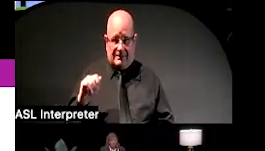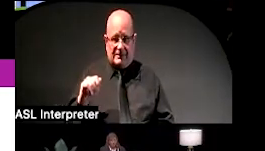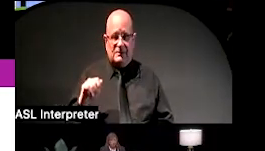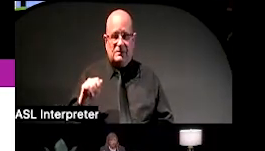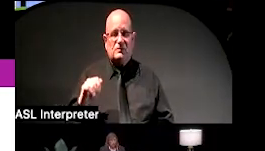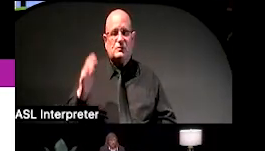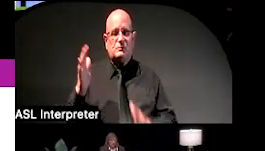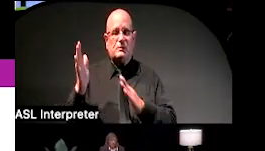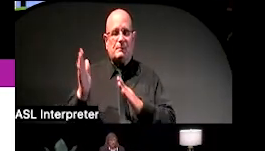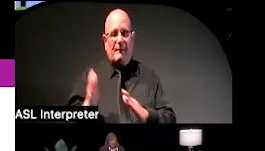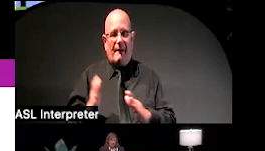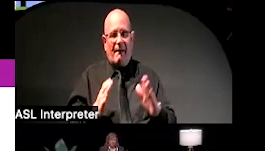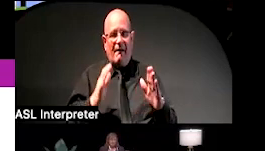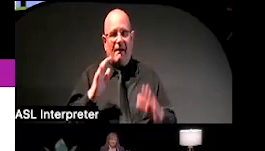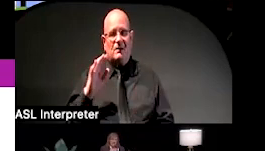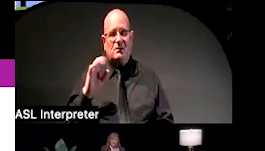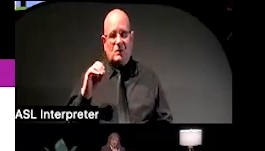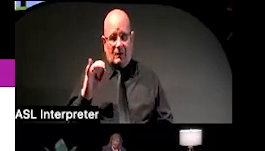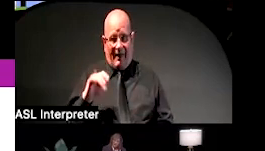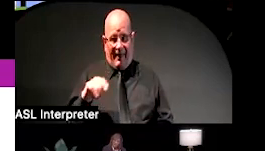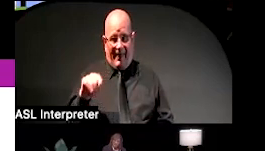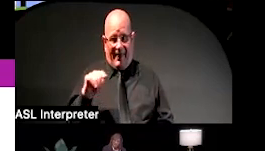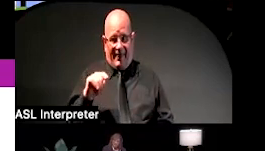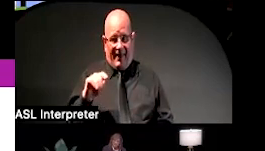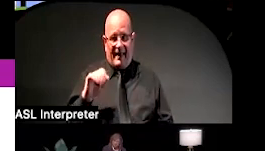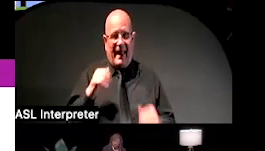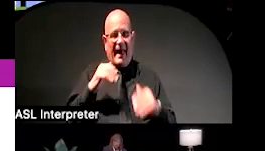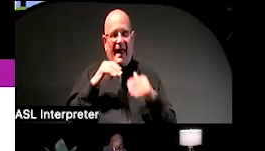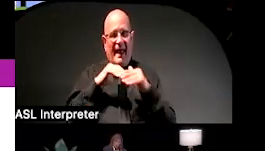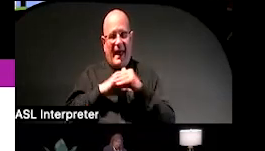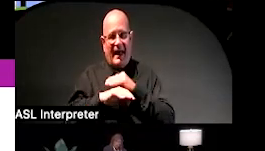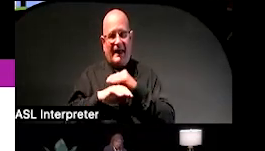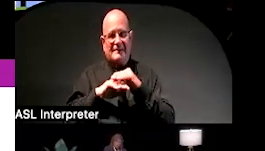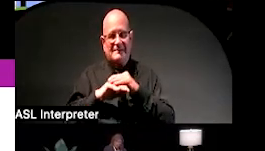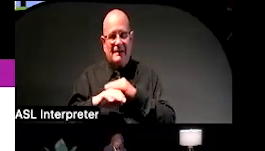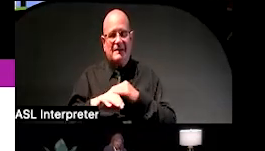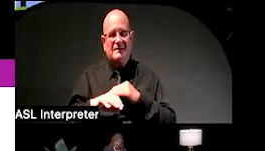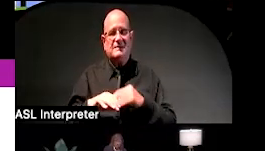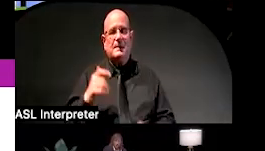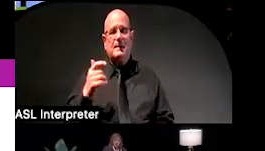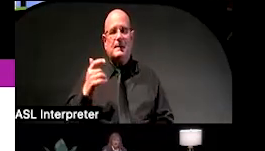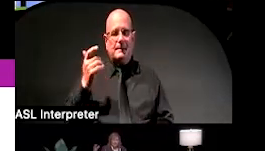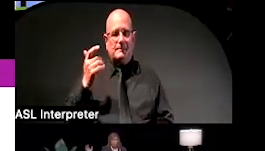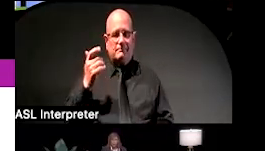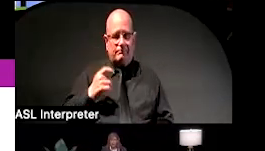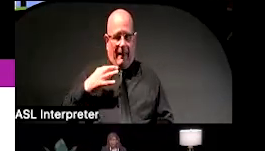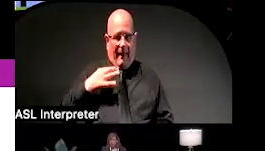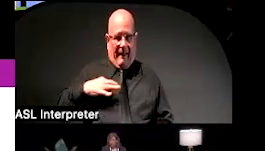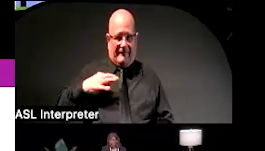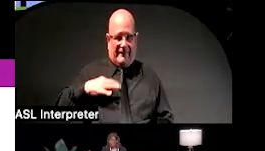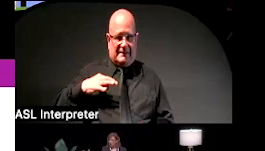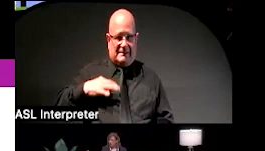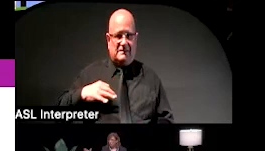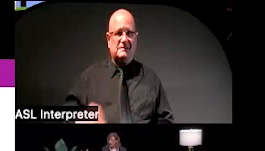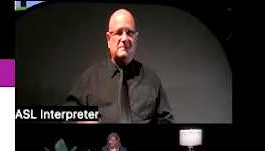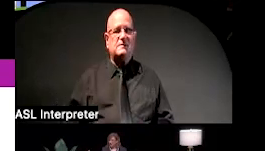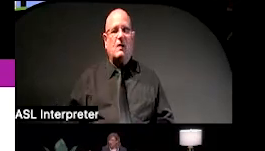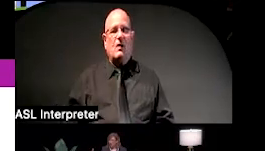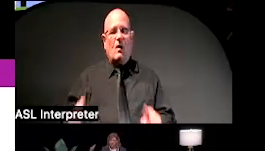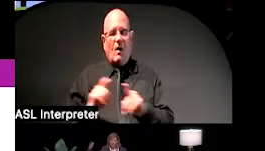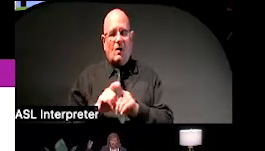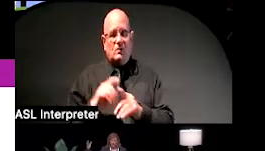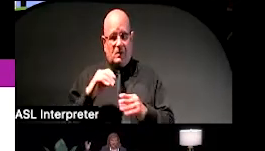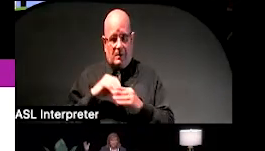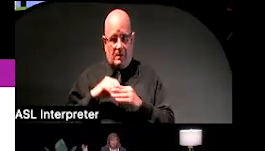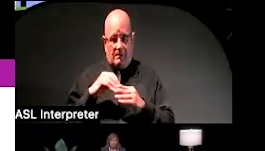prepare so that they can access public benefits that are out there, as well as putting money away for